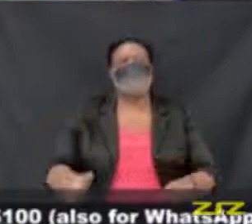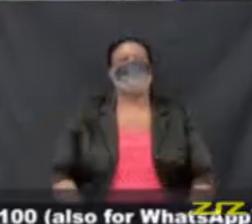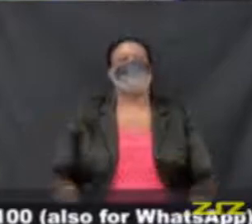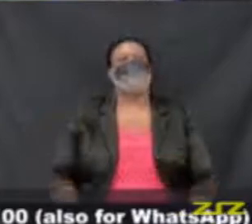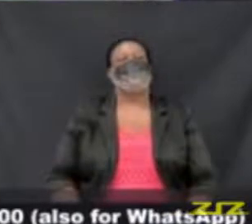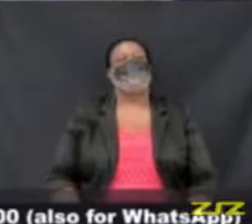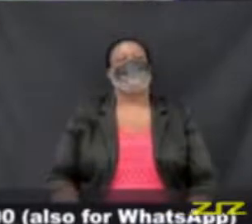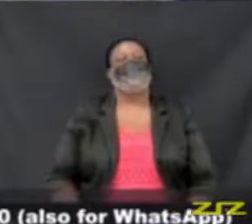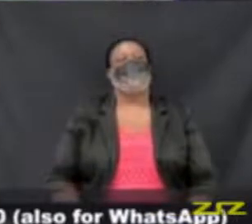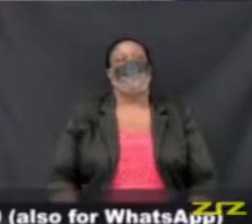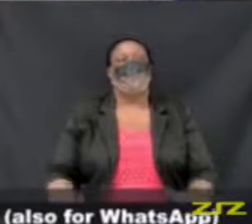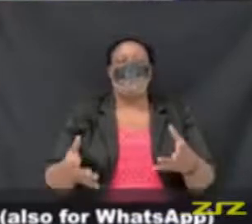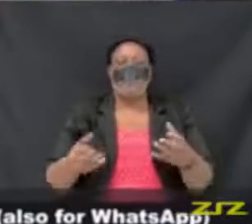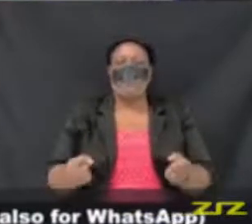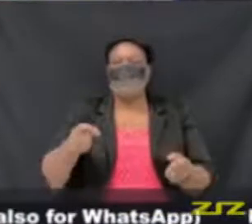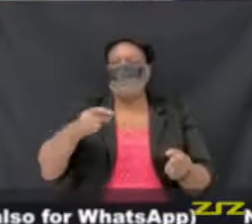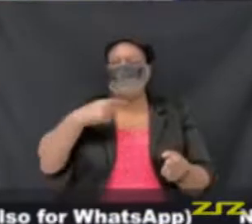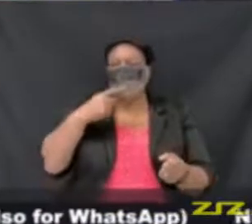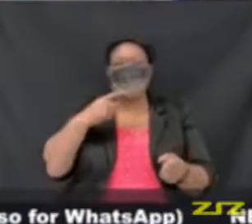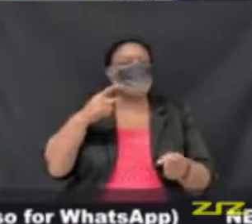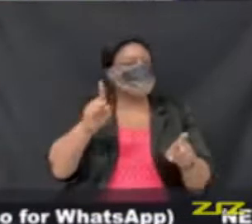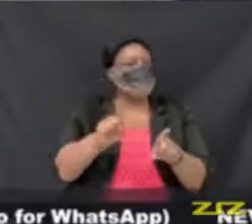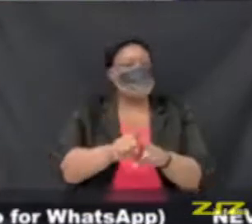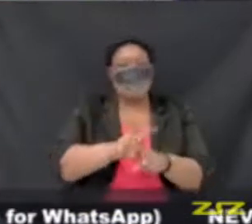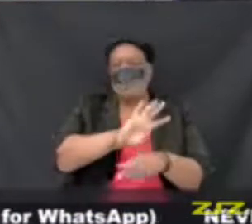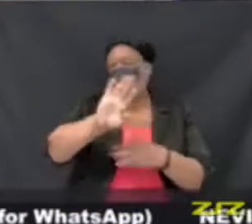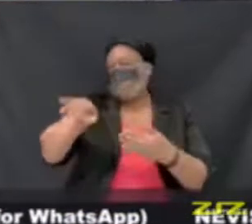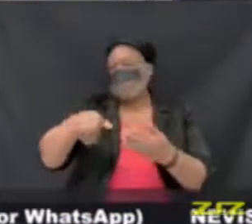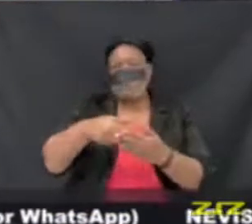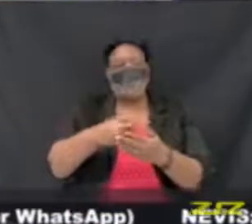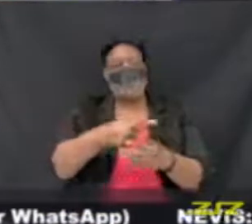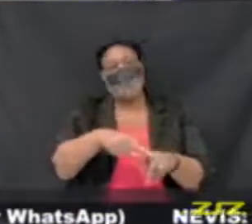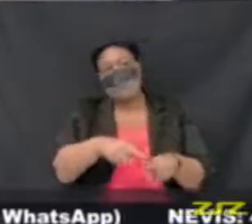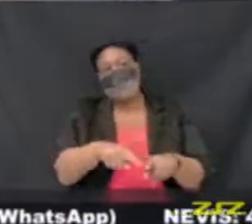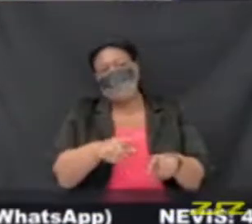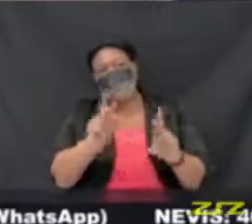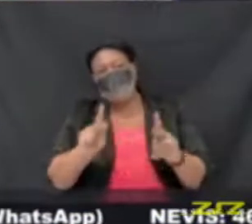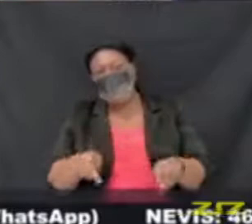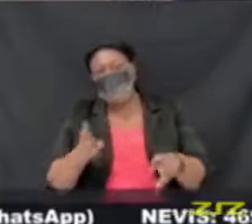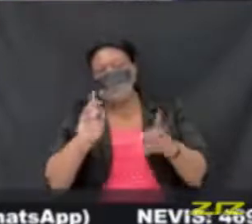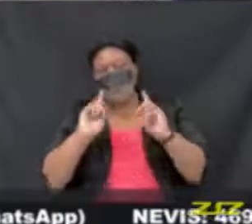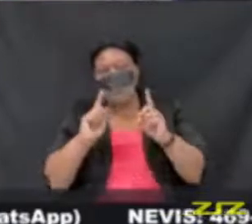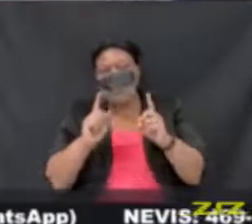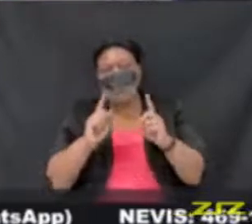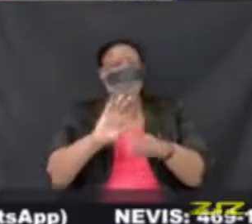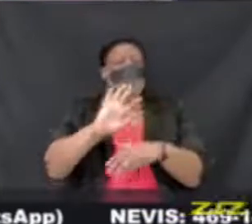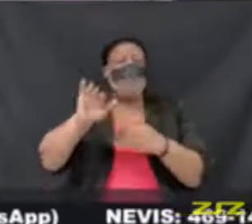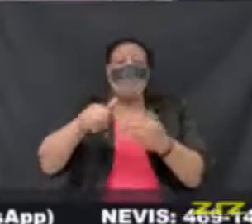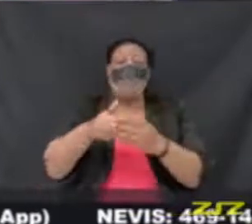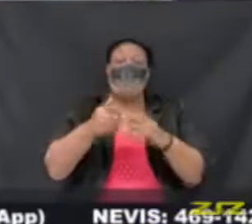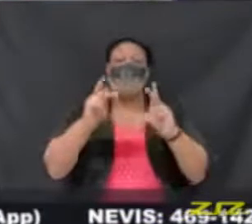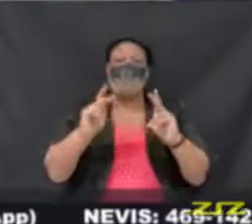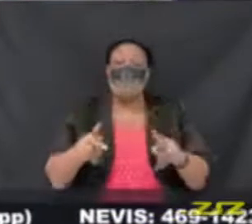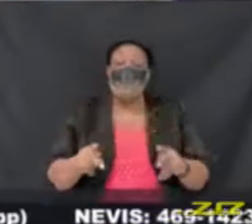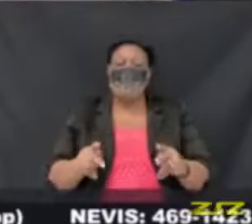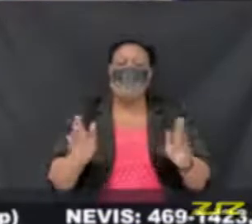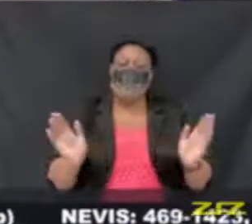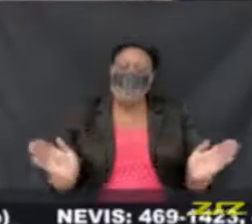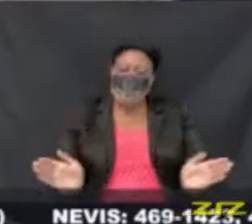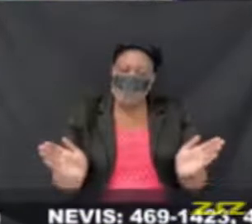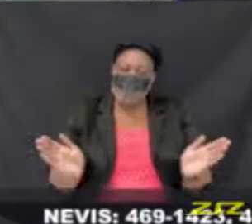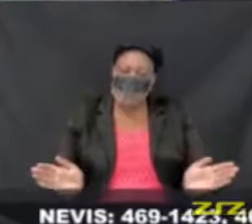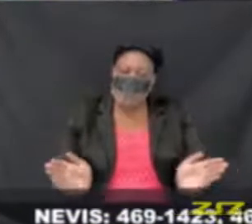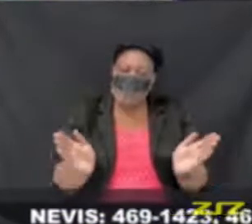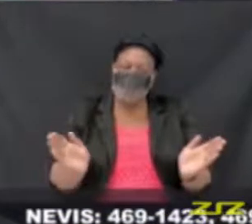sentiments of the colleagues who have gone before me to do your best, help us in the all of society approach, and go and get